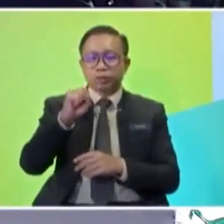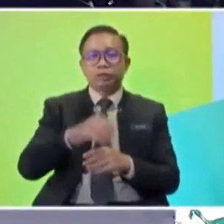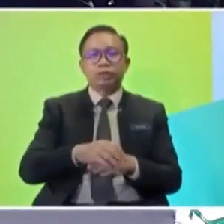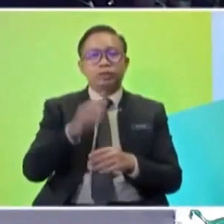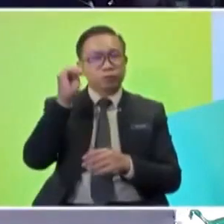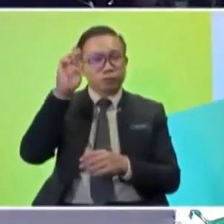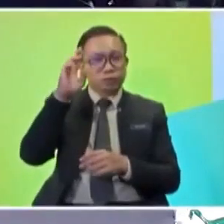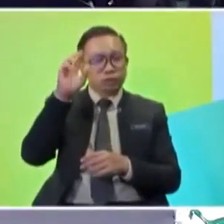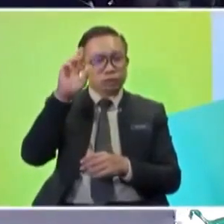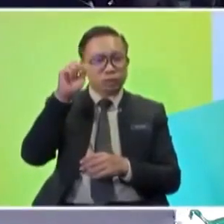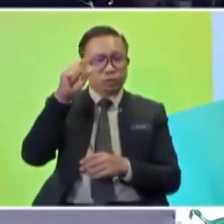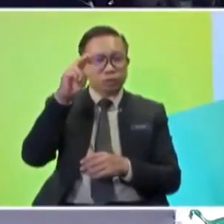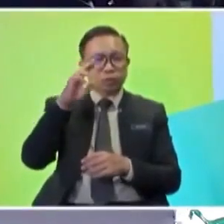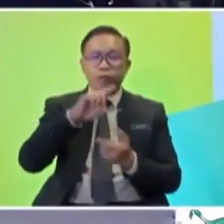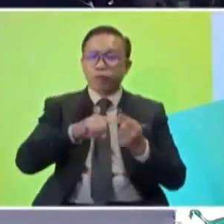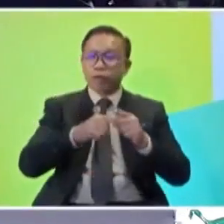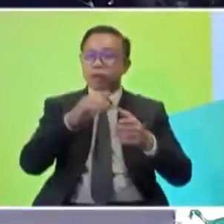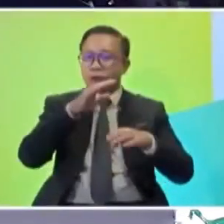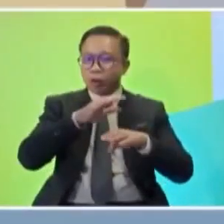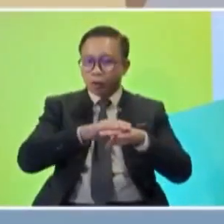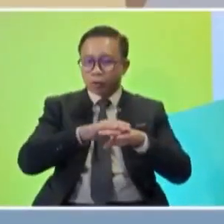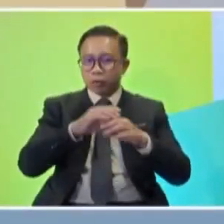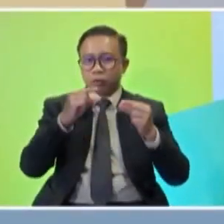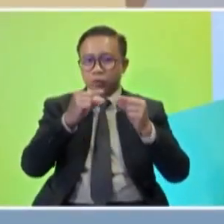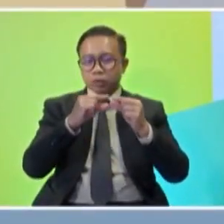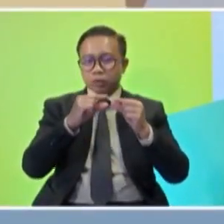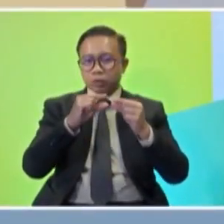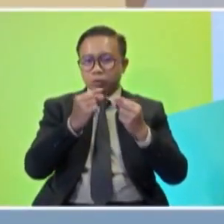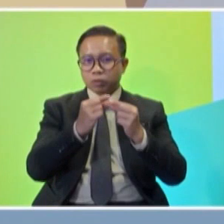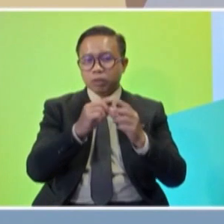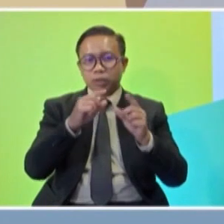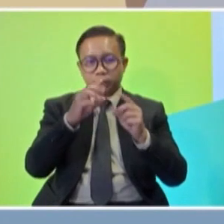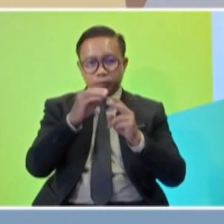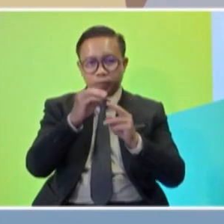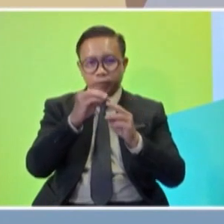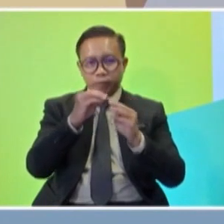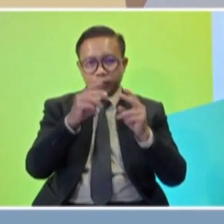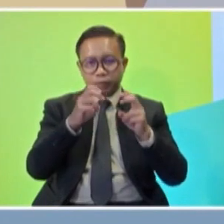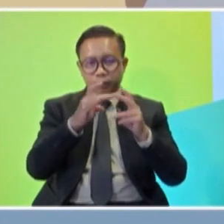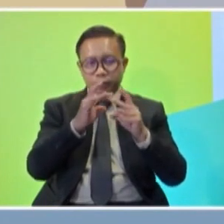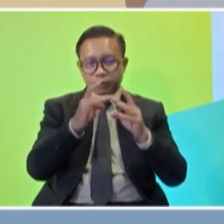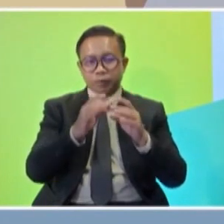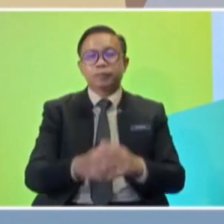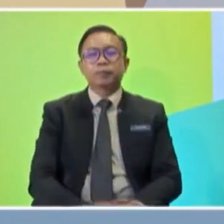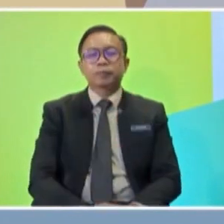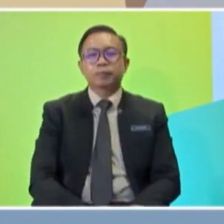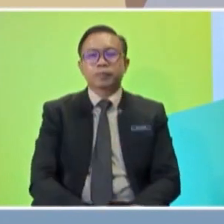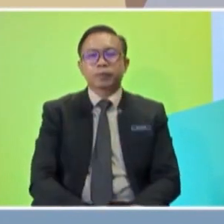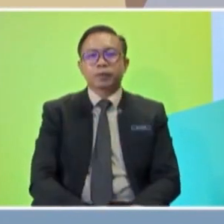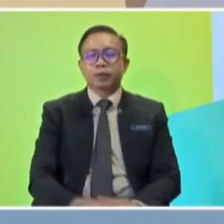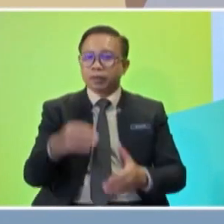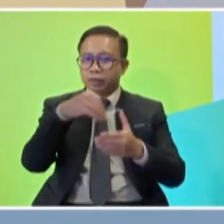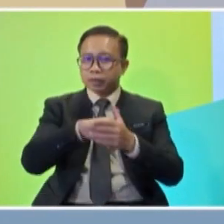Ragu and my friends on Google Meets. Let's give us a wave. Hi everyone, and those of you watching at home as well. Alright, and in